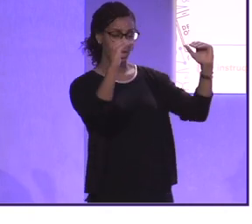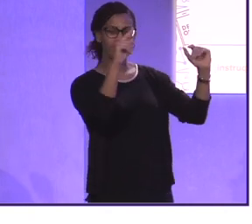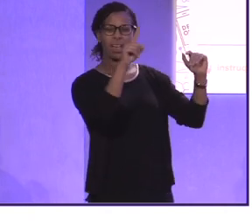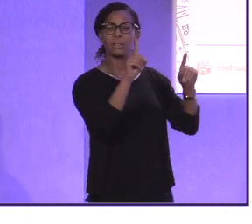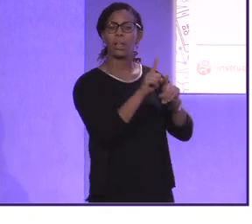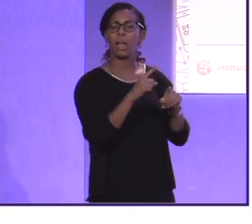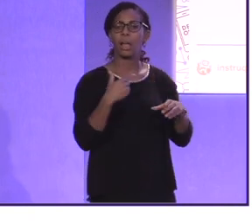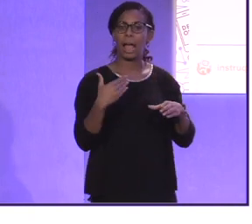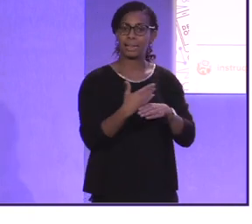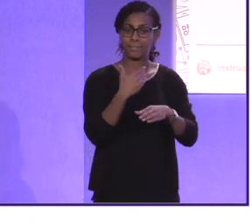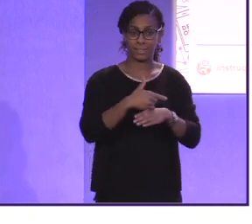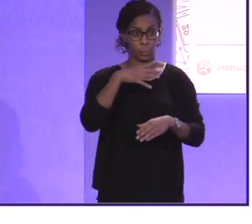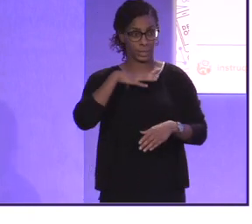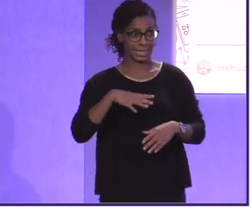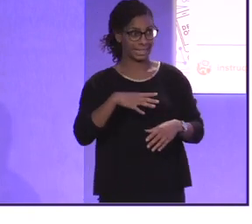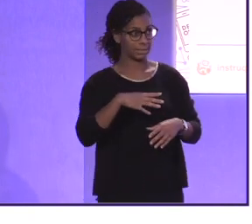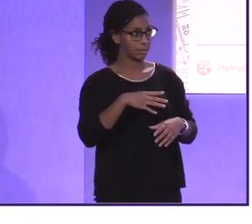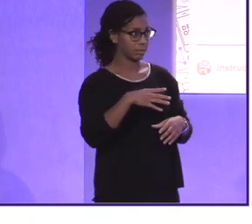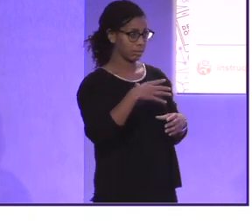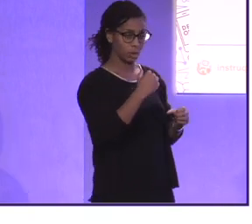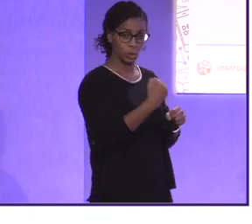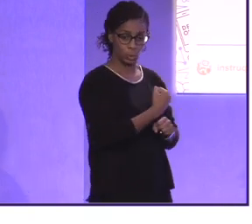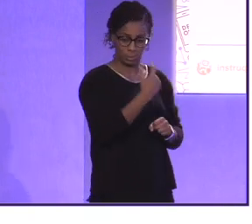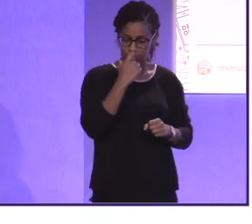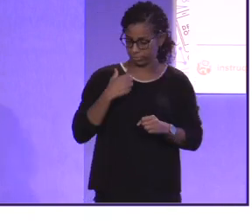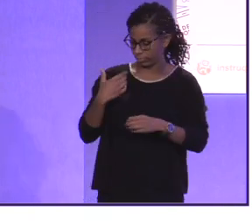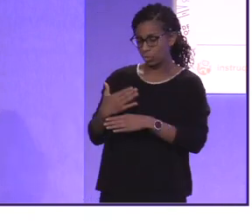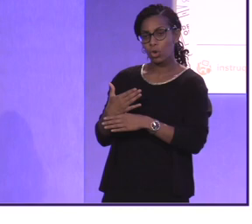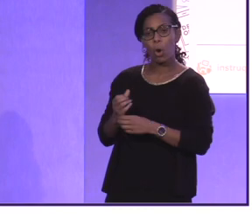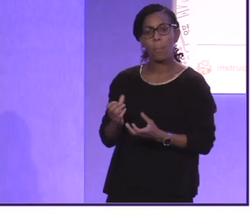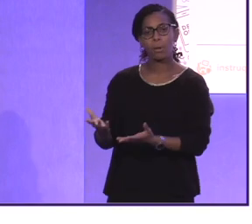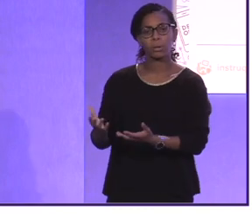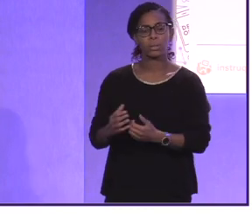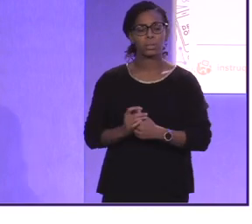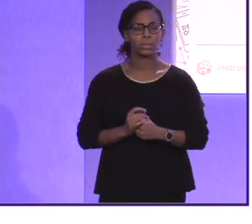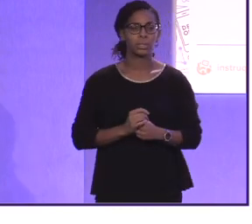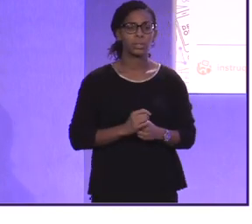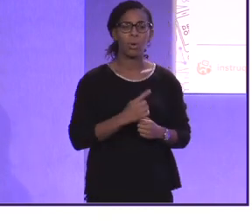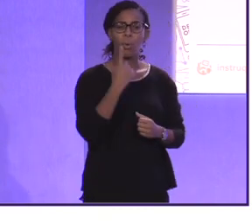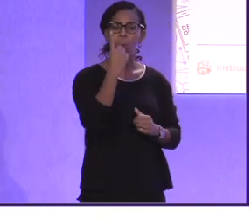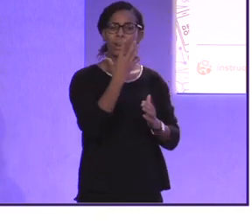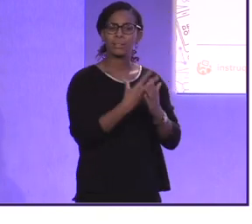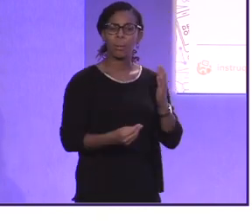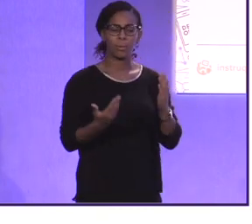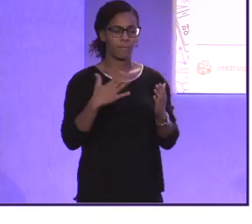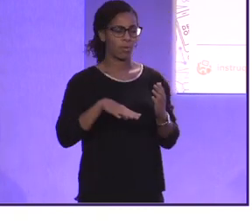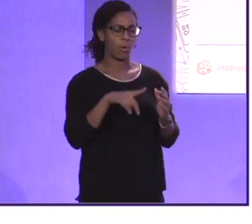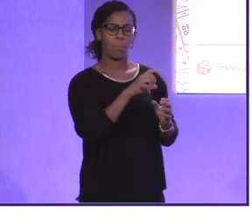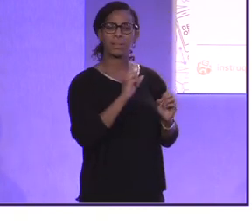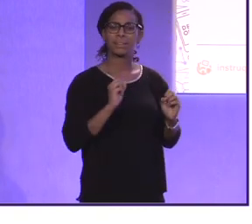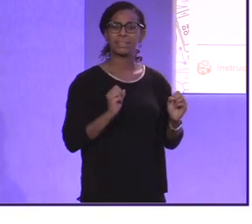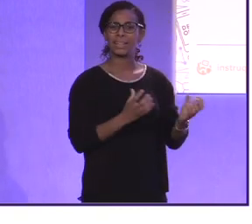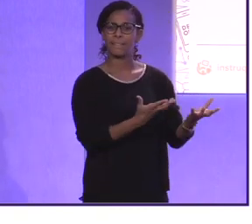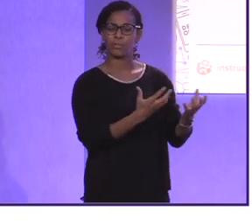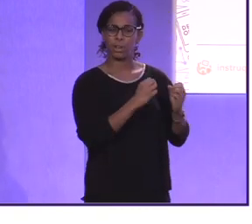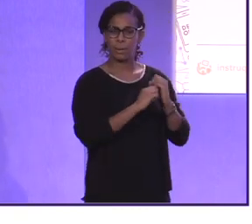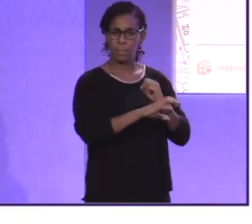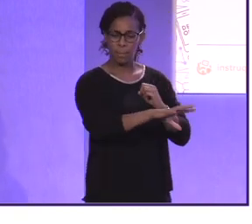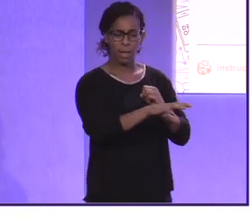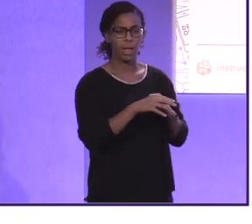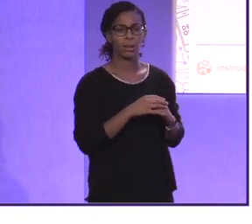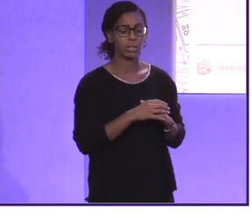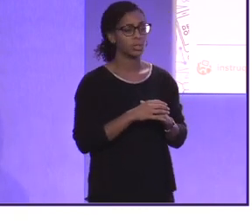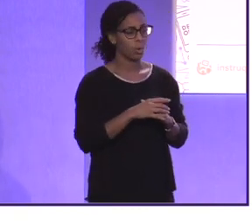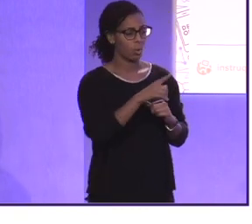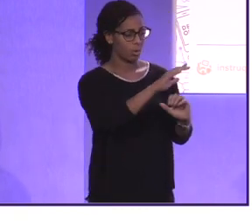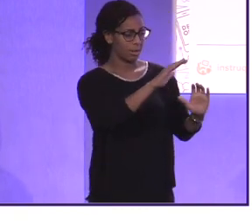in order to do our jobs. So it might be, so we have one example, which is from a delivery pipeline. And so the development team